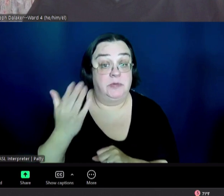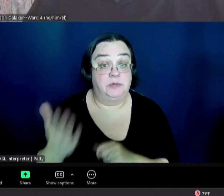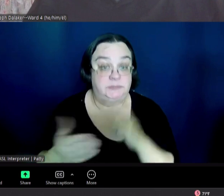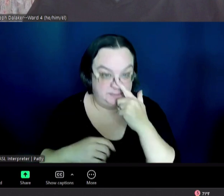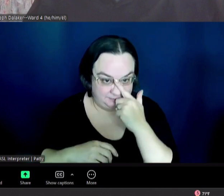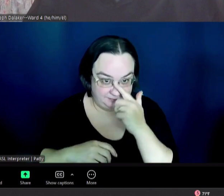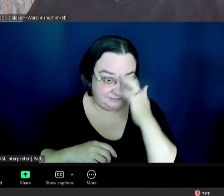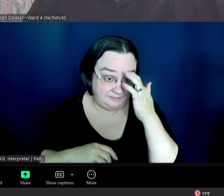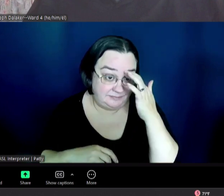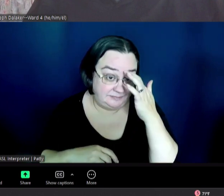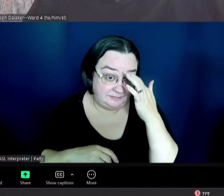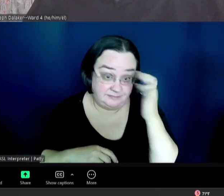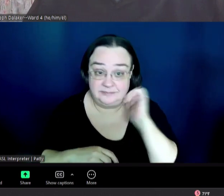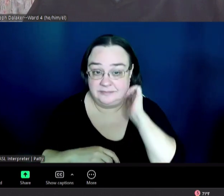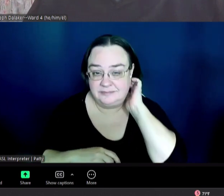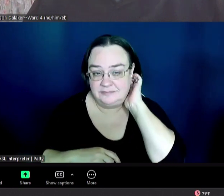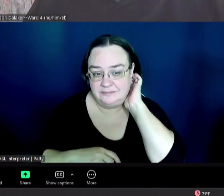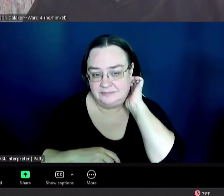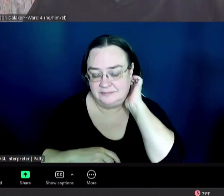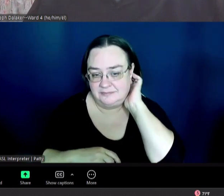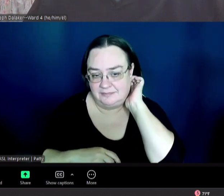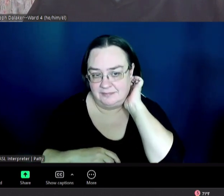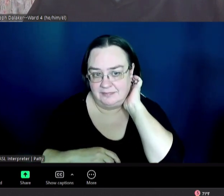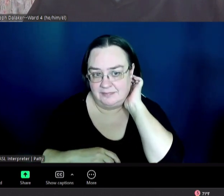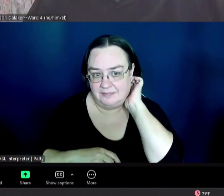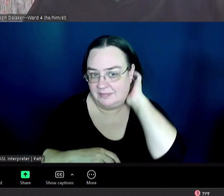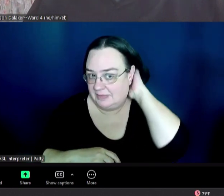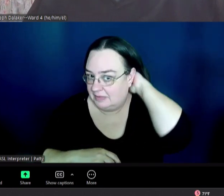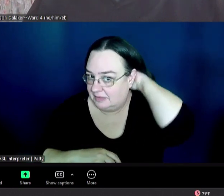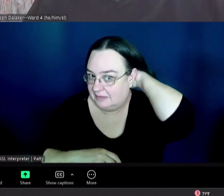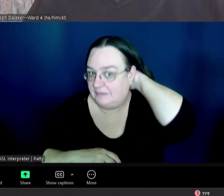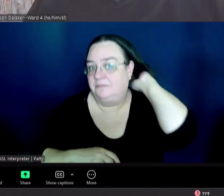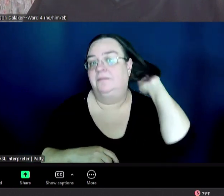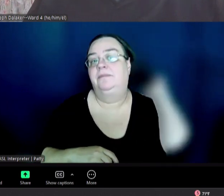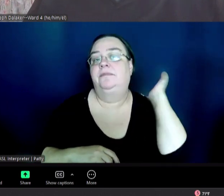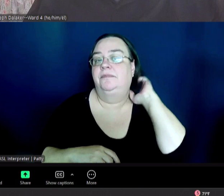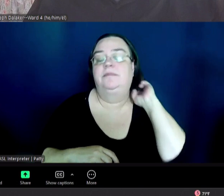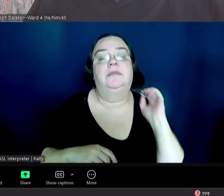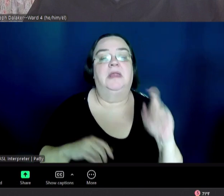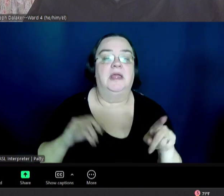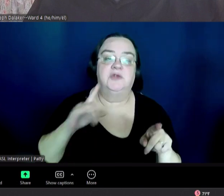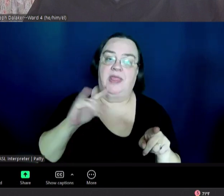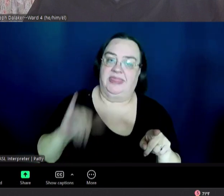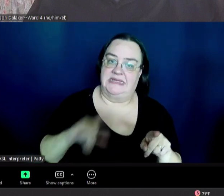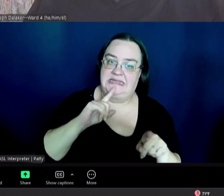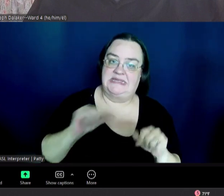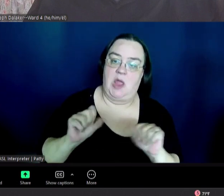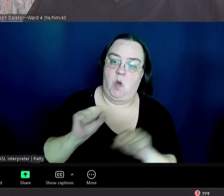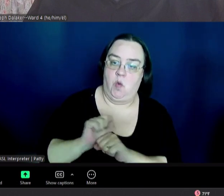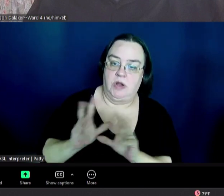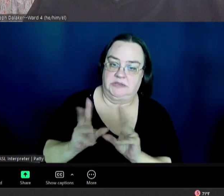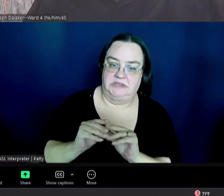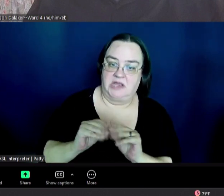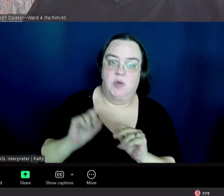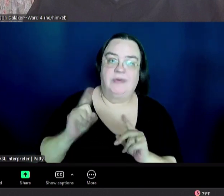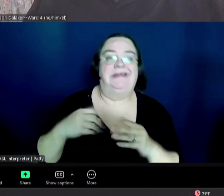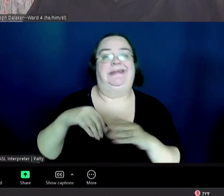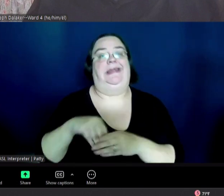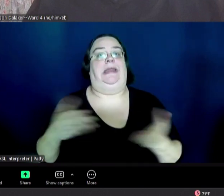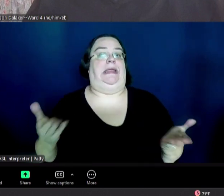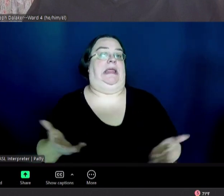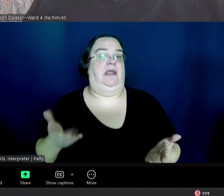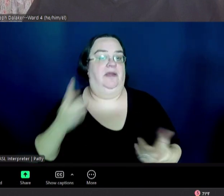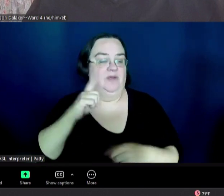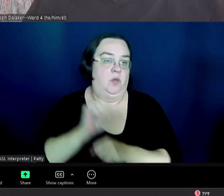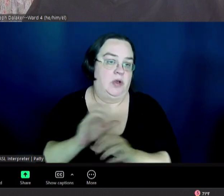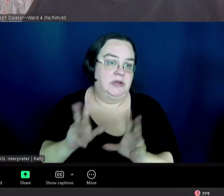We started at 8. Did we start at 8 or 7:30? This is a work session. We're just in here, but we're a work session. Yeah, so we can't go